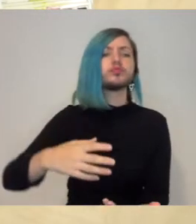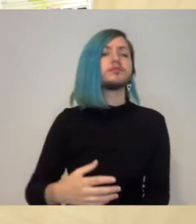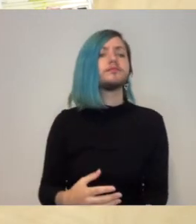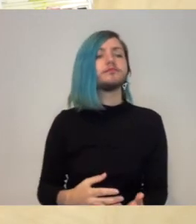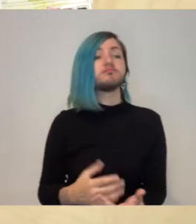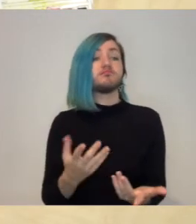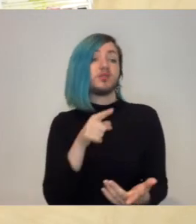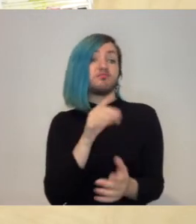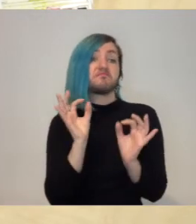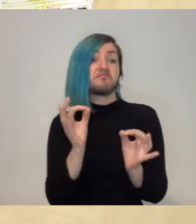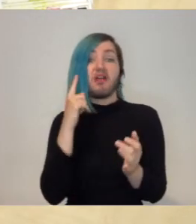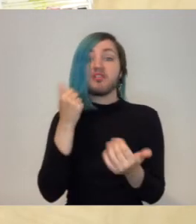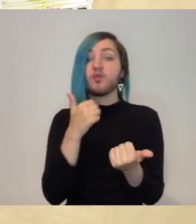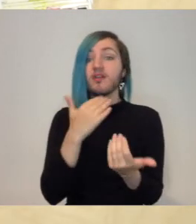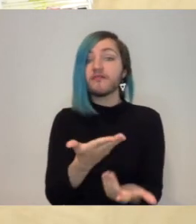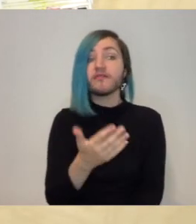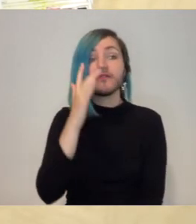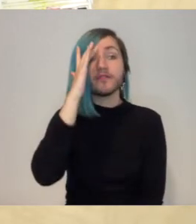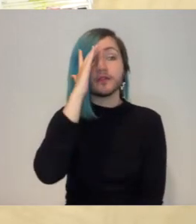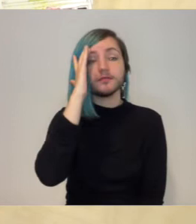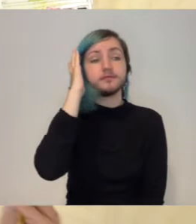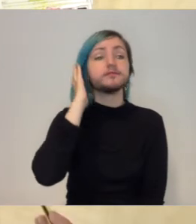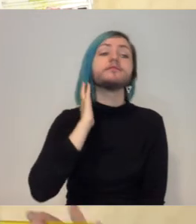just something like that I think is good enough.